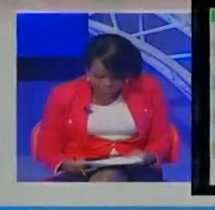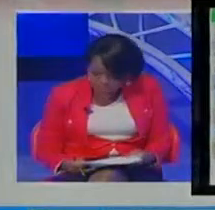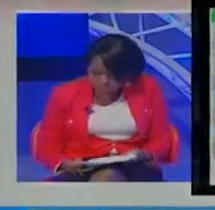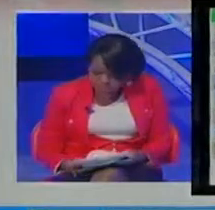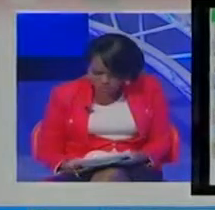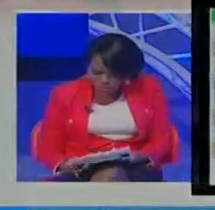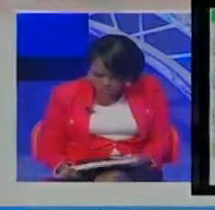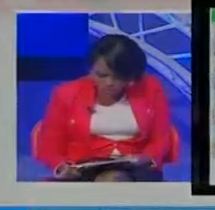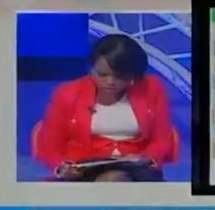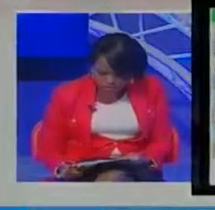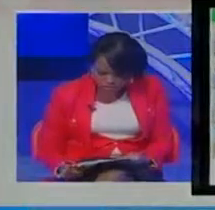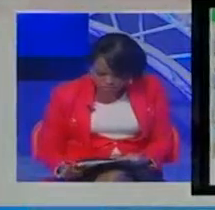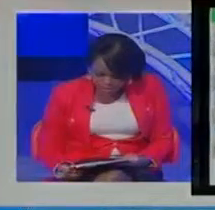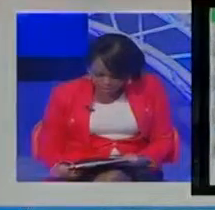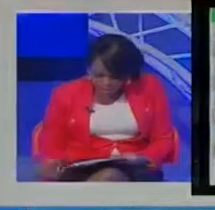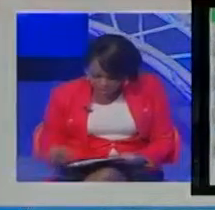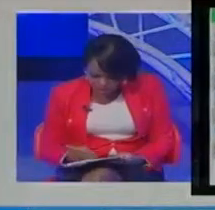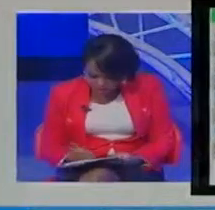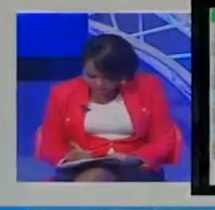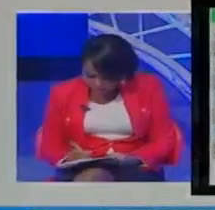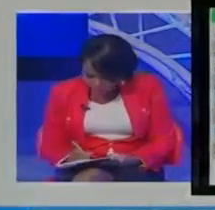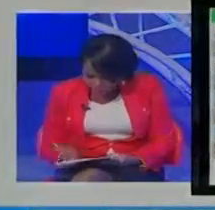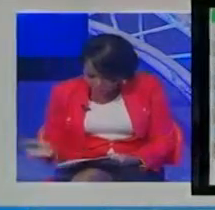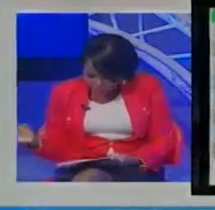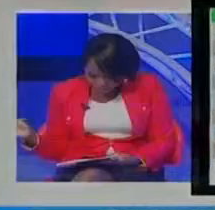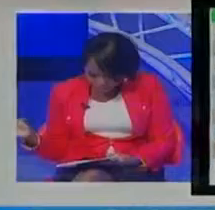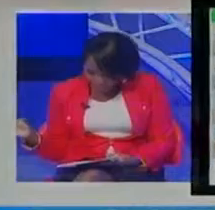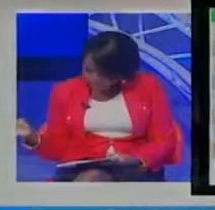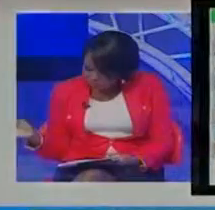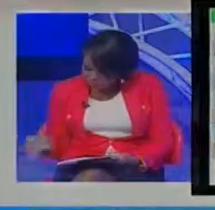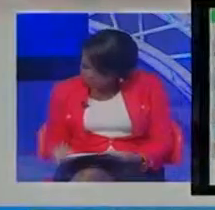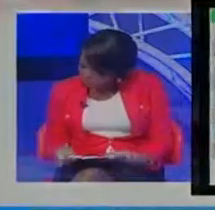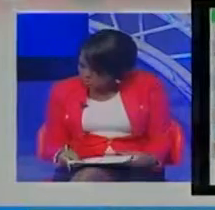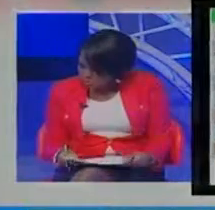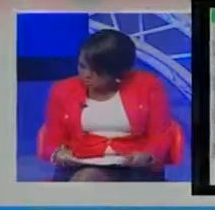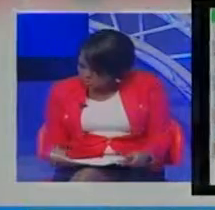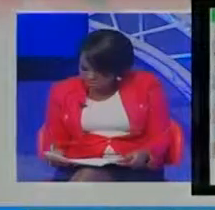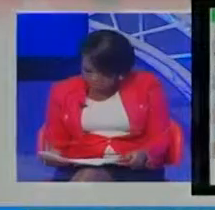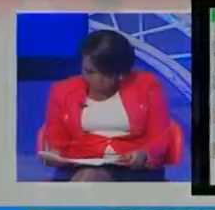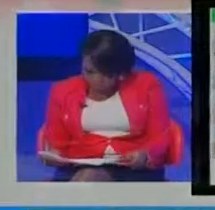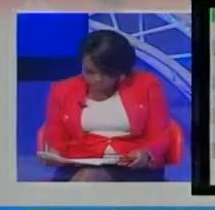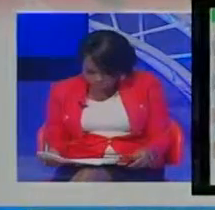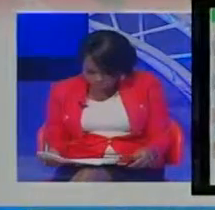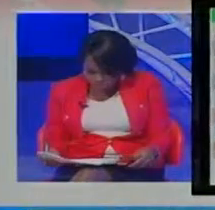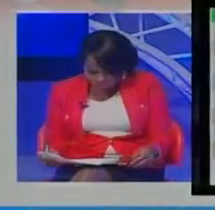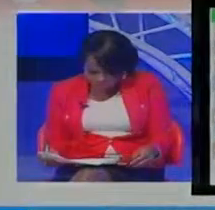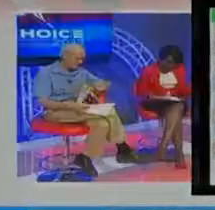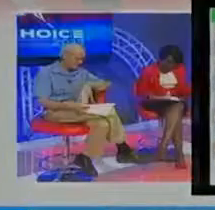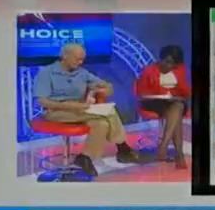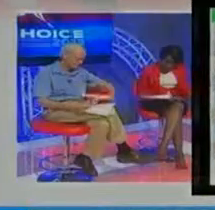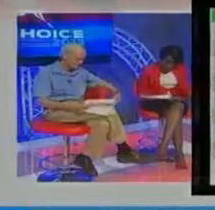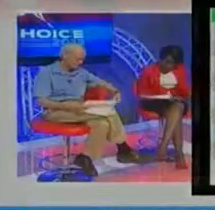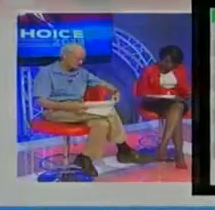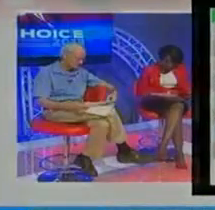762 votes. Let's start with Kamkunji. I don't know the kind of figures that you have received so far, as